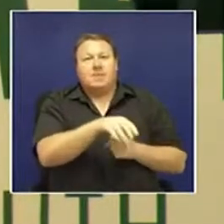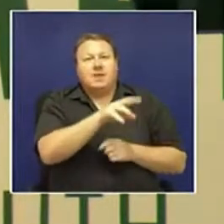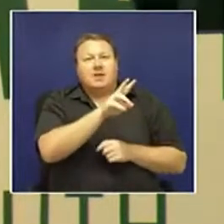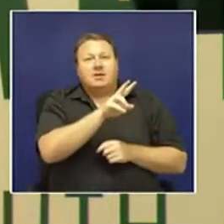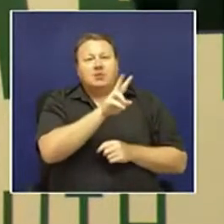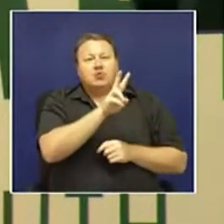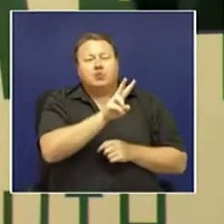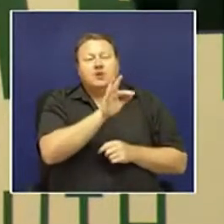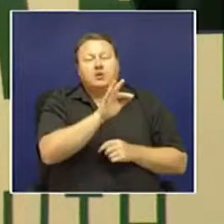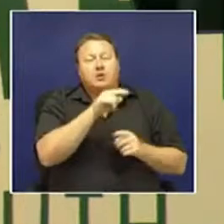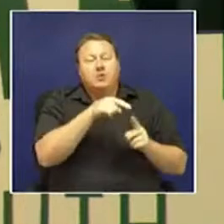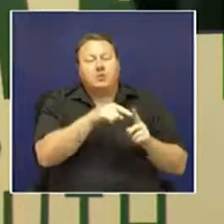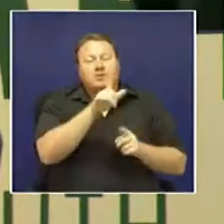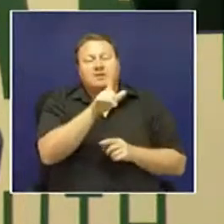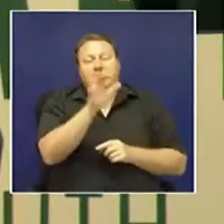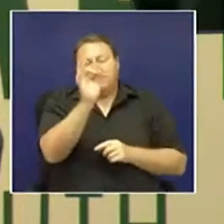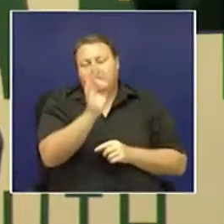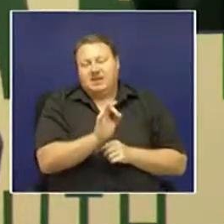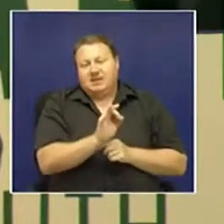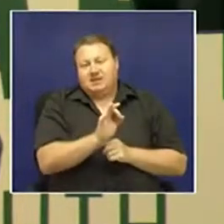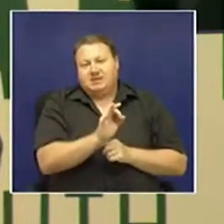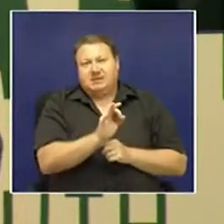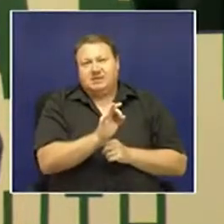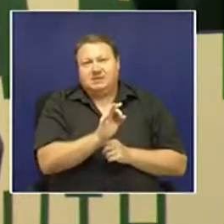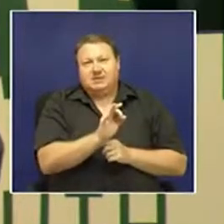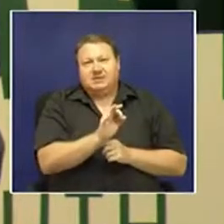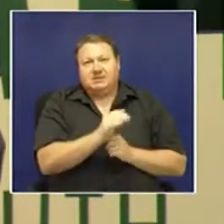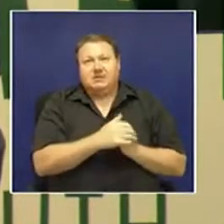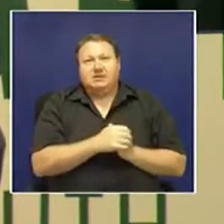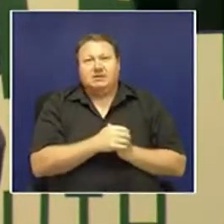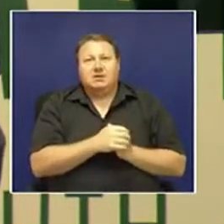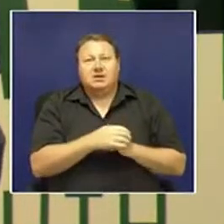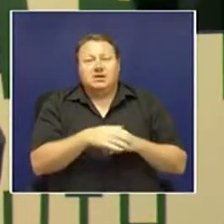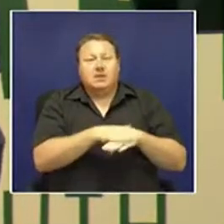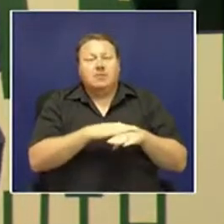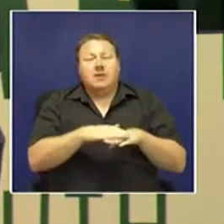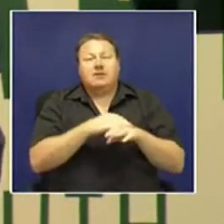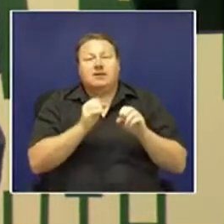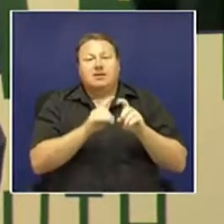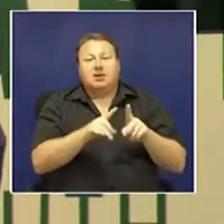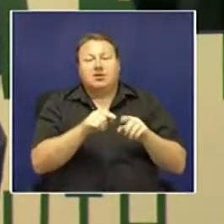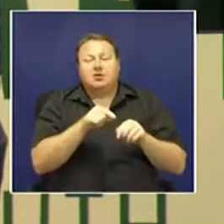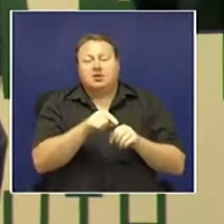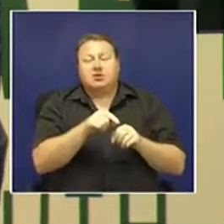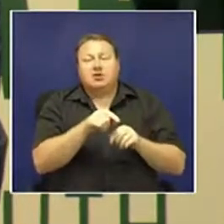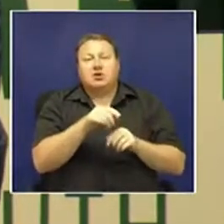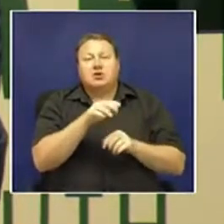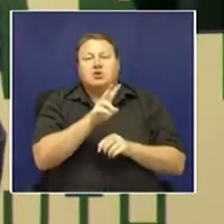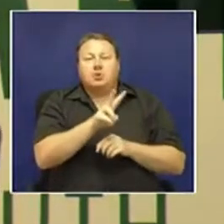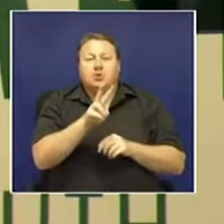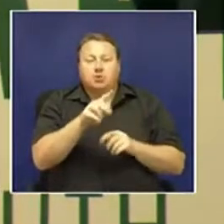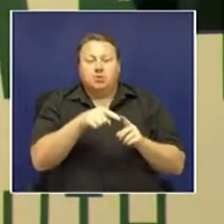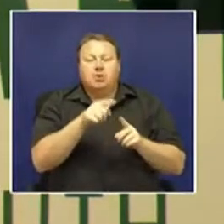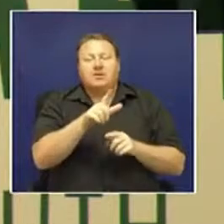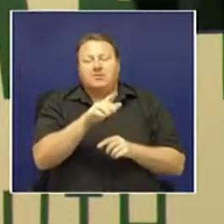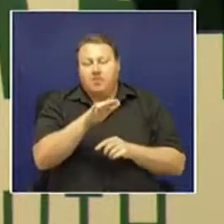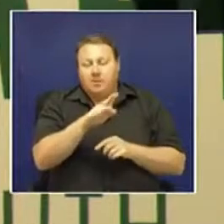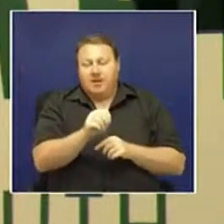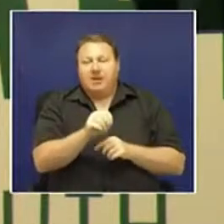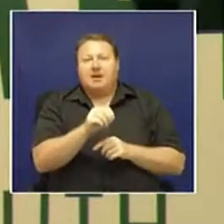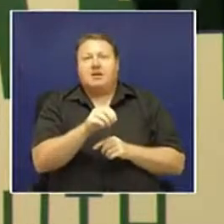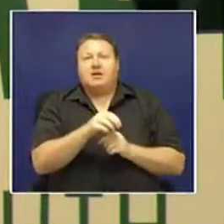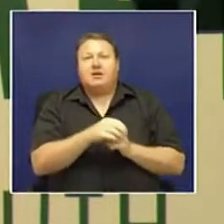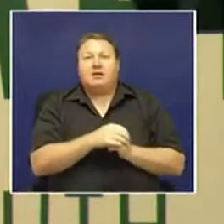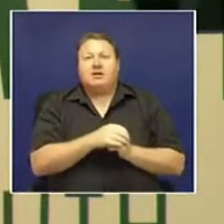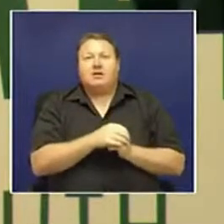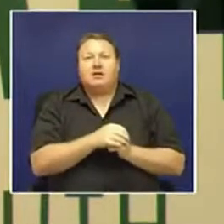23.7% over the medium term. Basic education receives 22.7 billion for carry-through cost announced